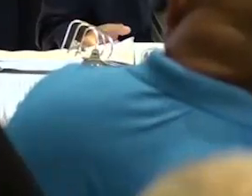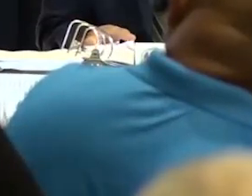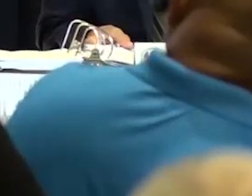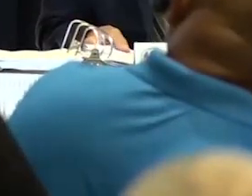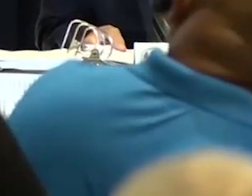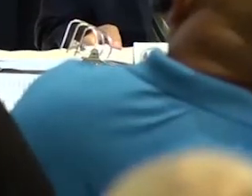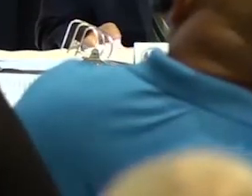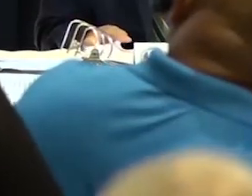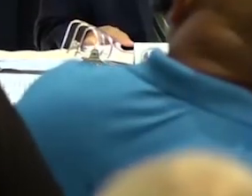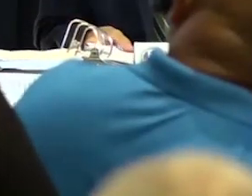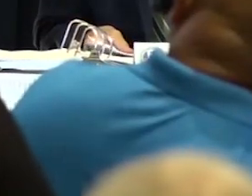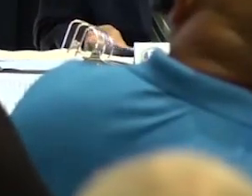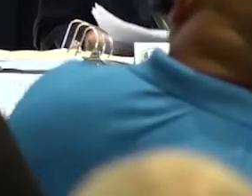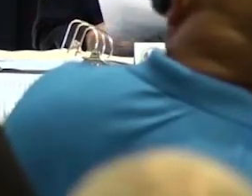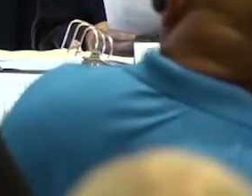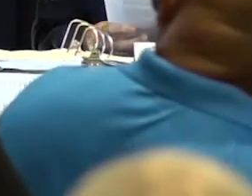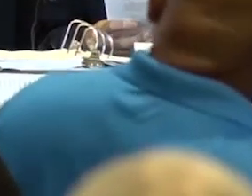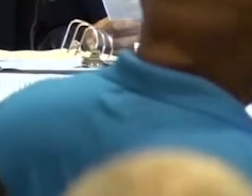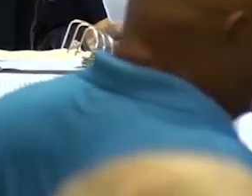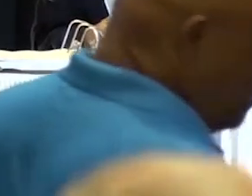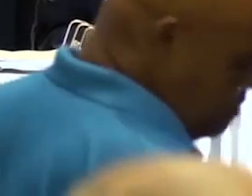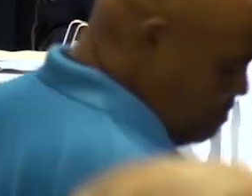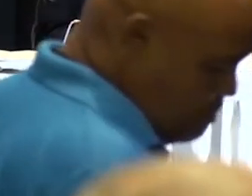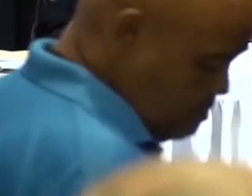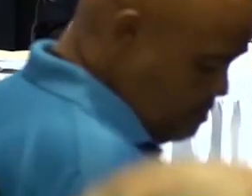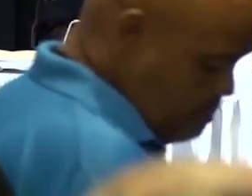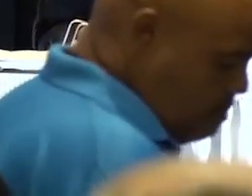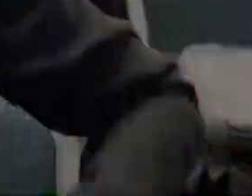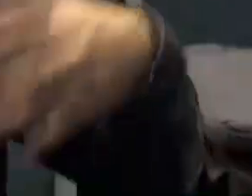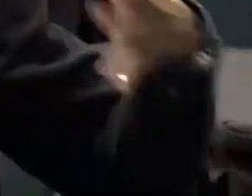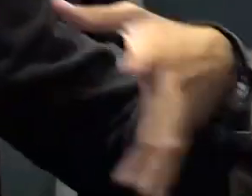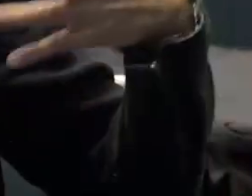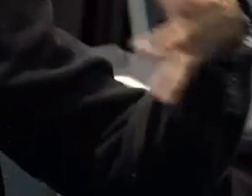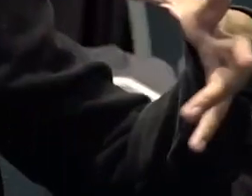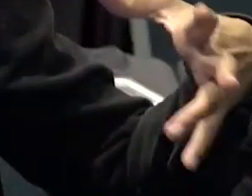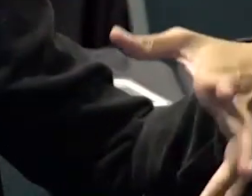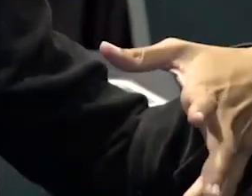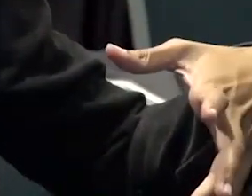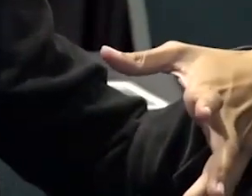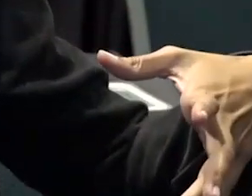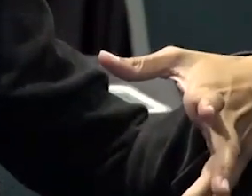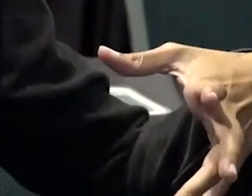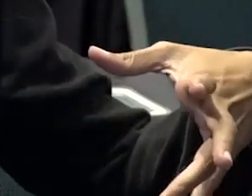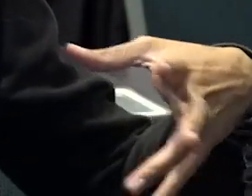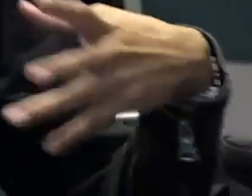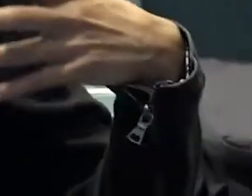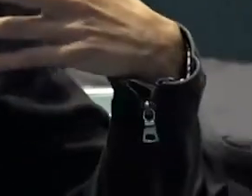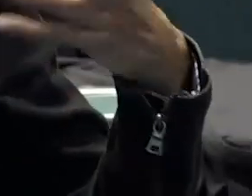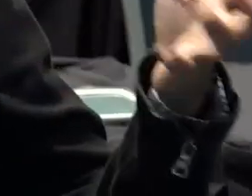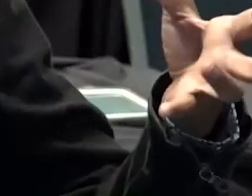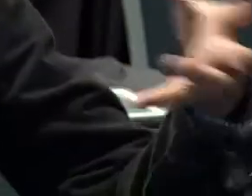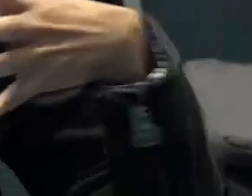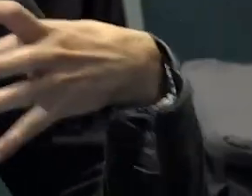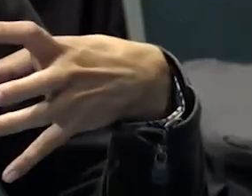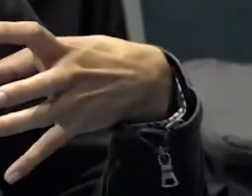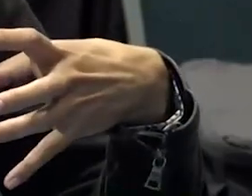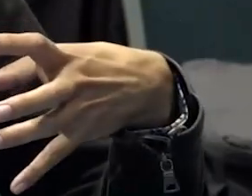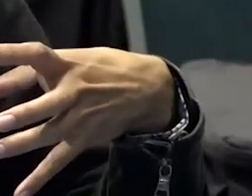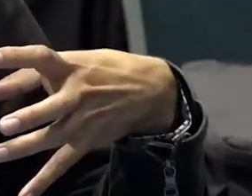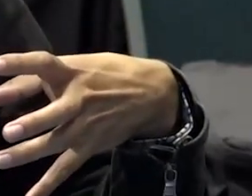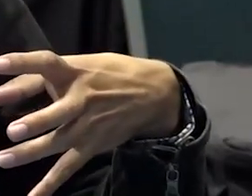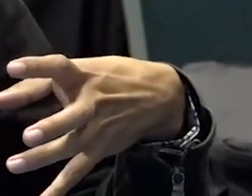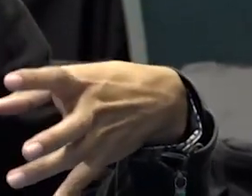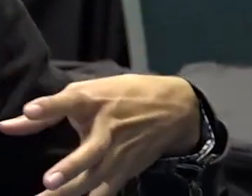Yes, good morning. Danica with the Associated Press. Could you tell me a little bit about, you know, details on your decision to bring the